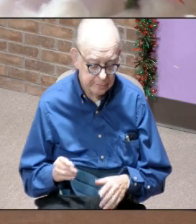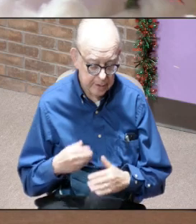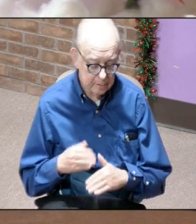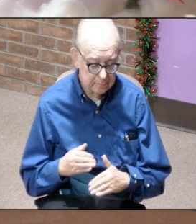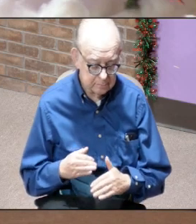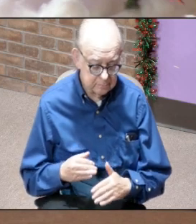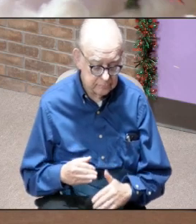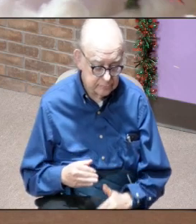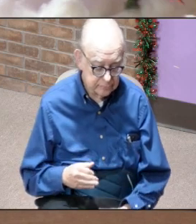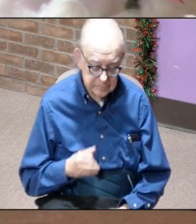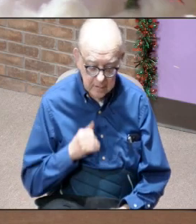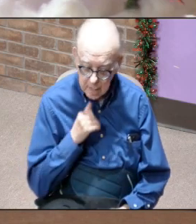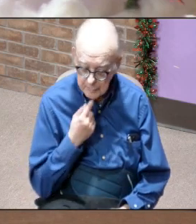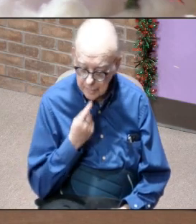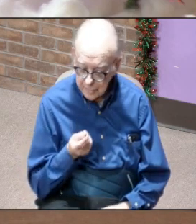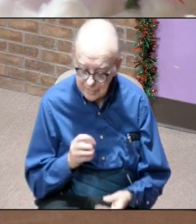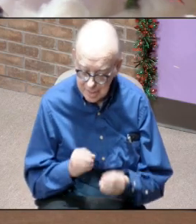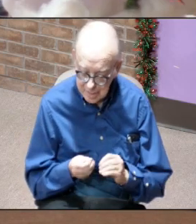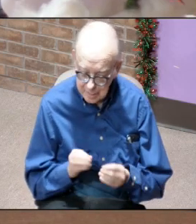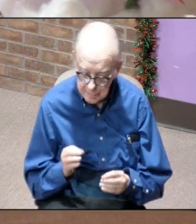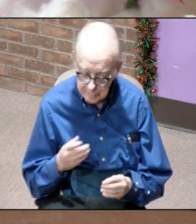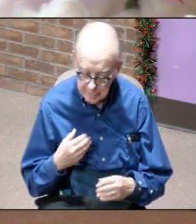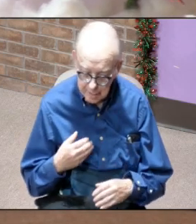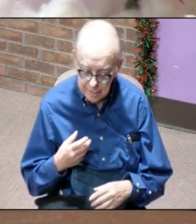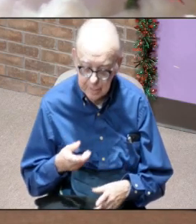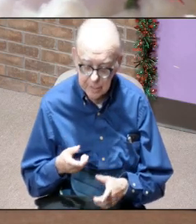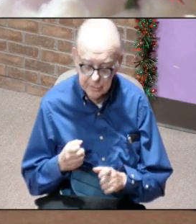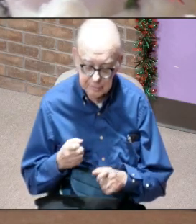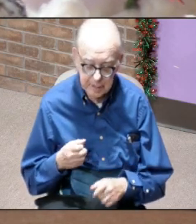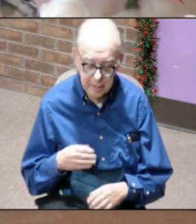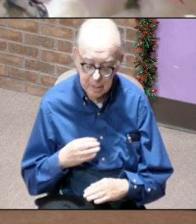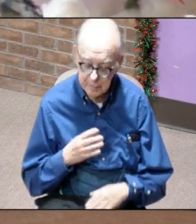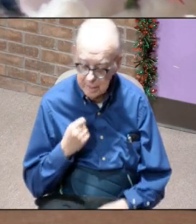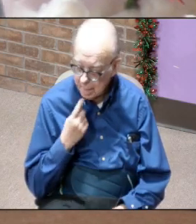And I won't tell you what my speed limit was, okay?